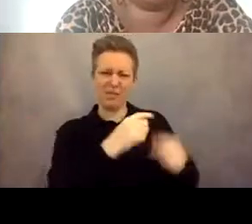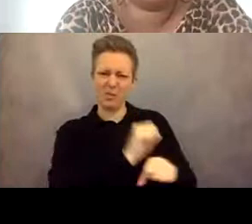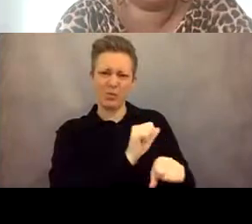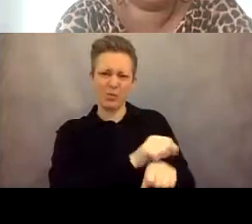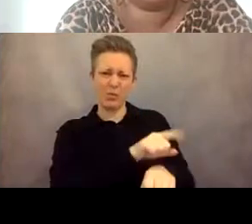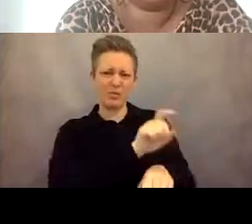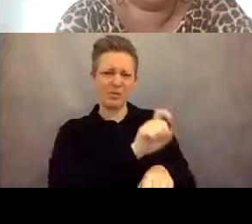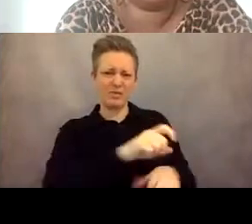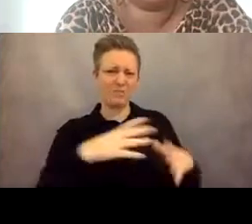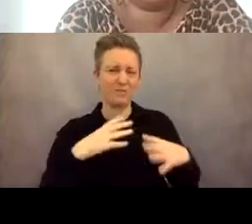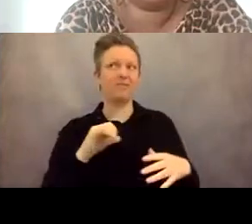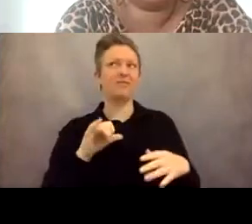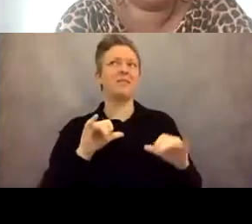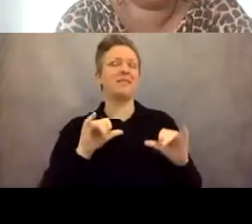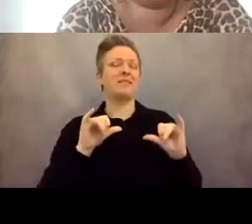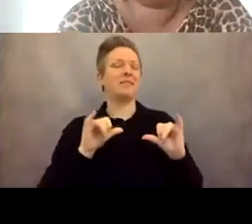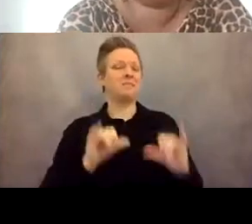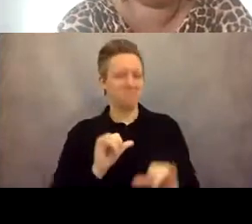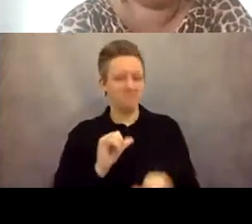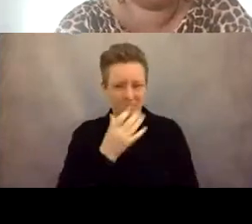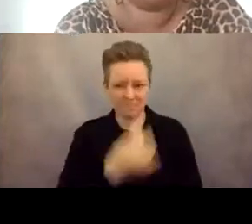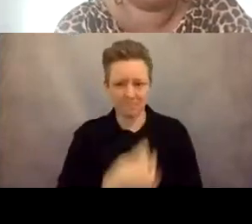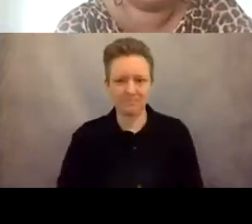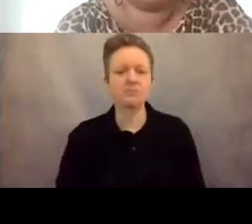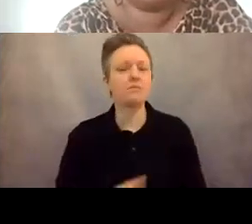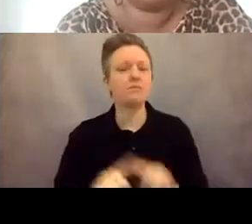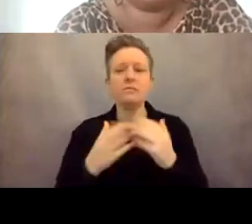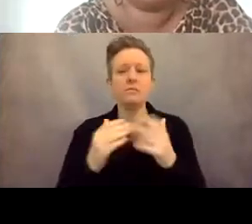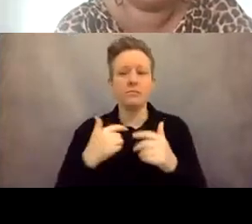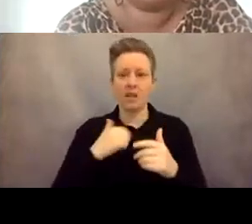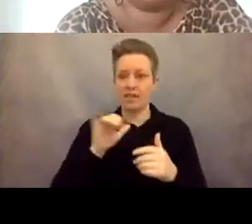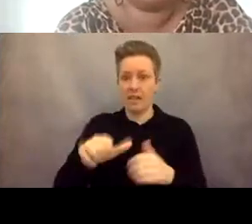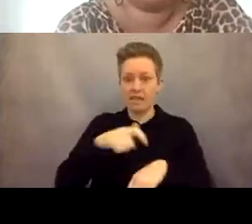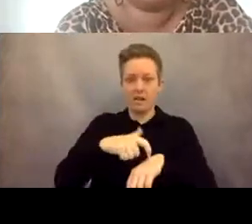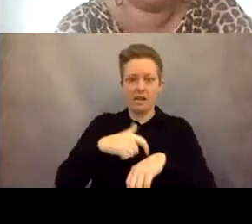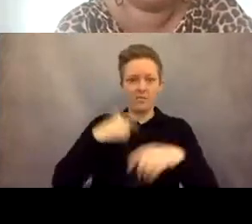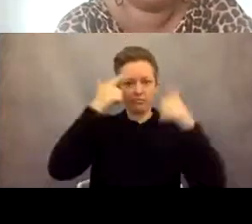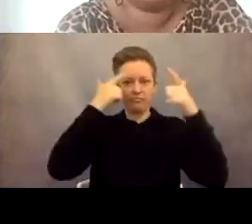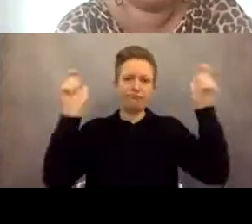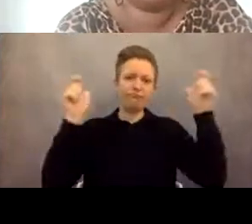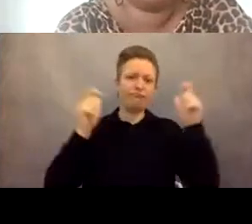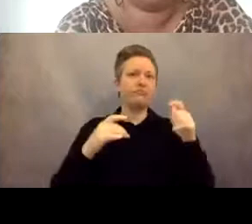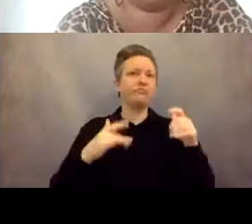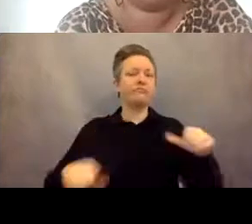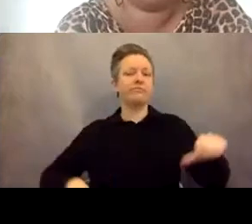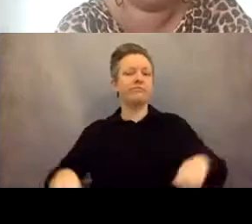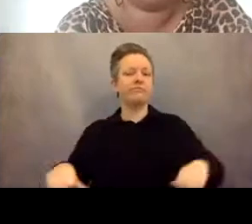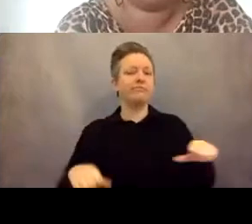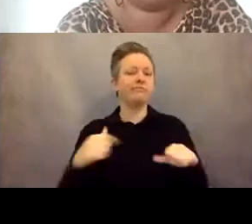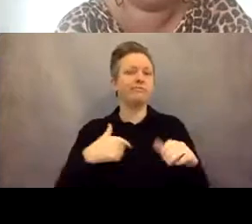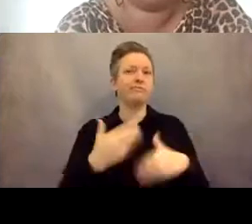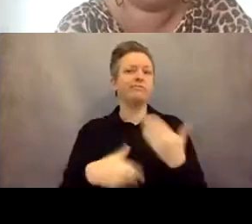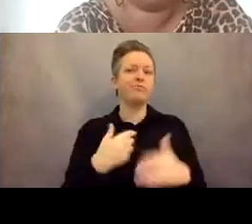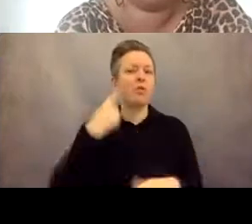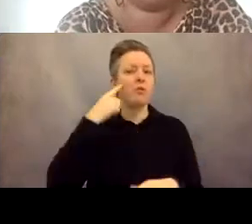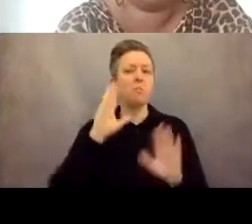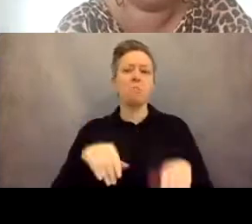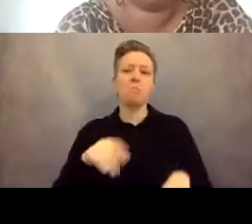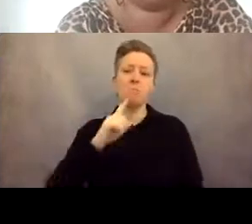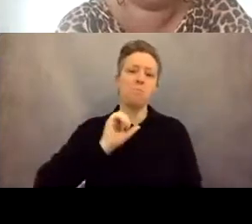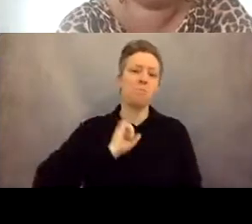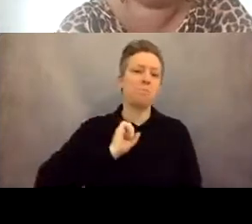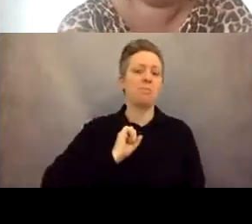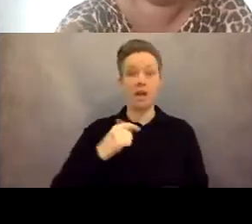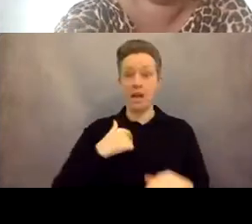due diligence, right? But at the time, I was so arrogant, I was incredibly cocky, and I was entirely self-righteous. I was